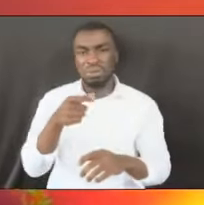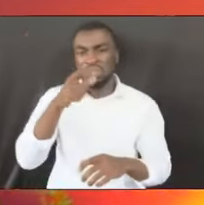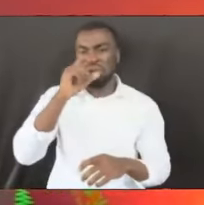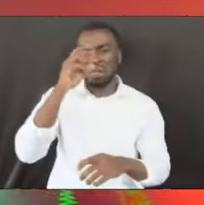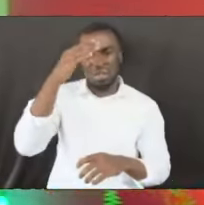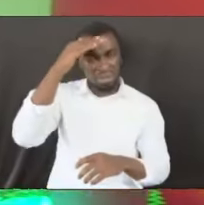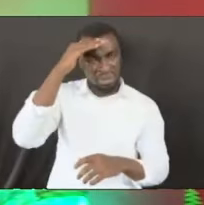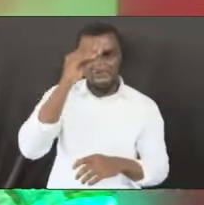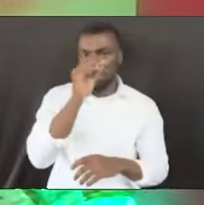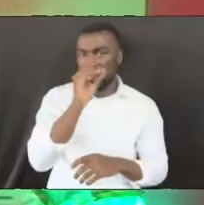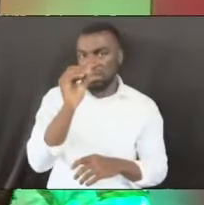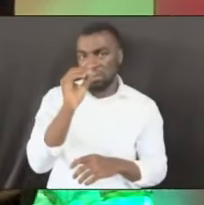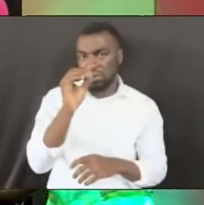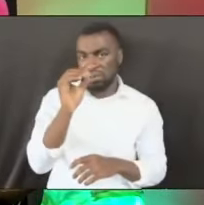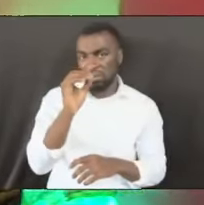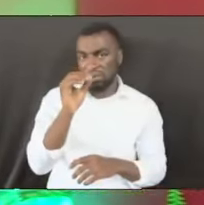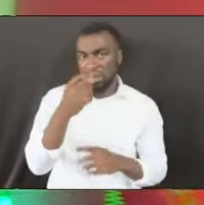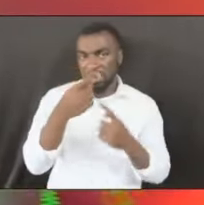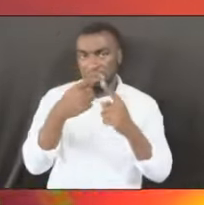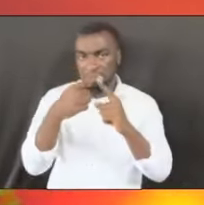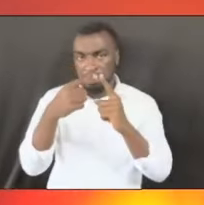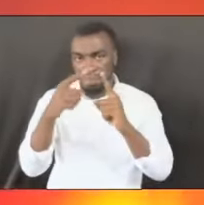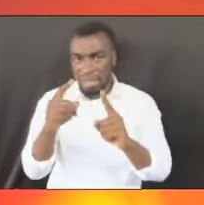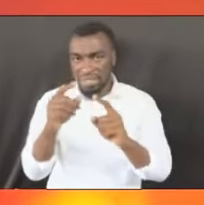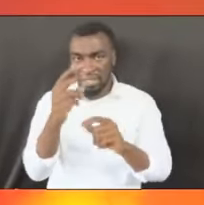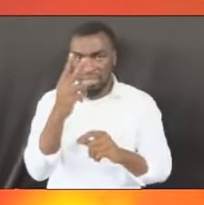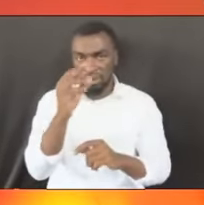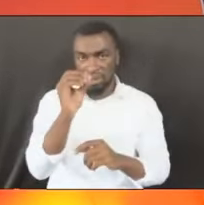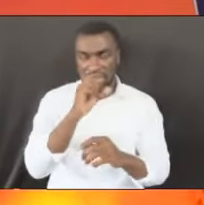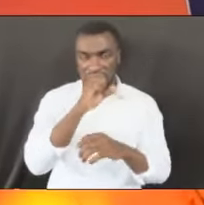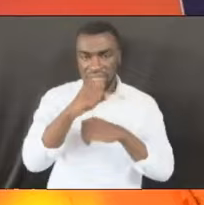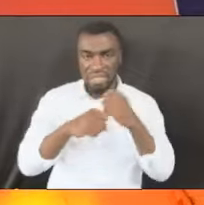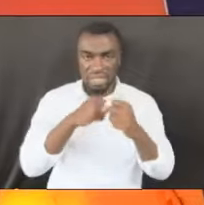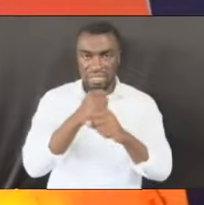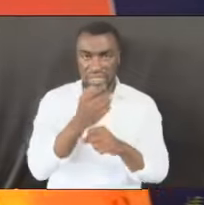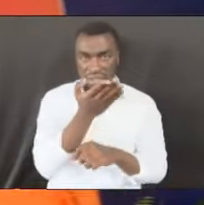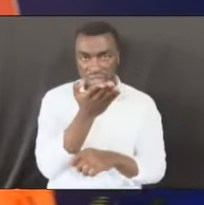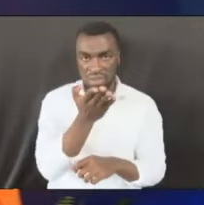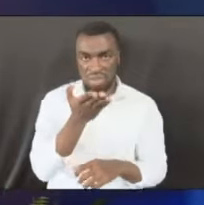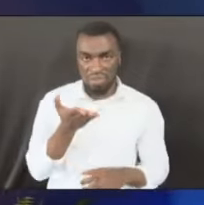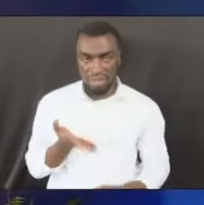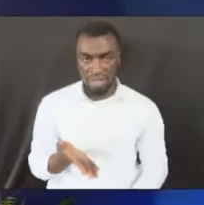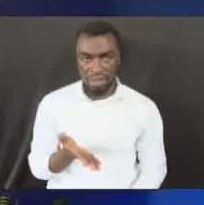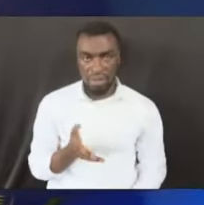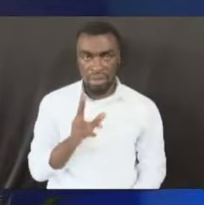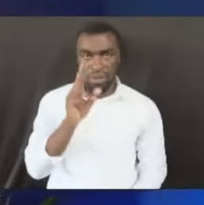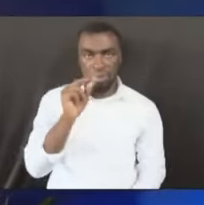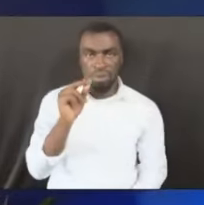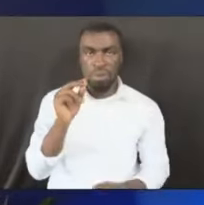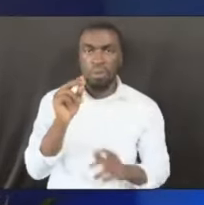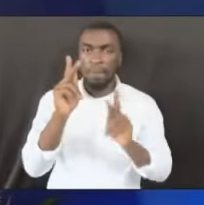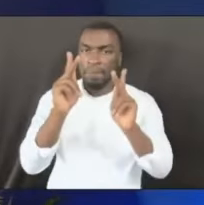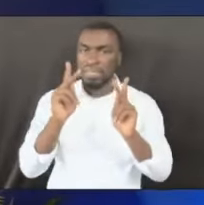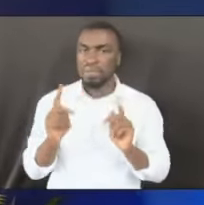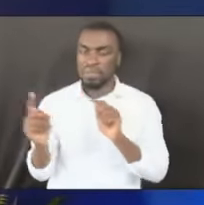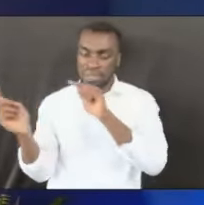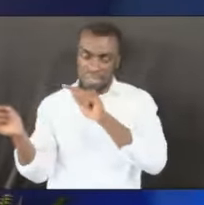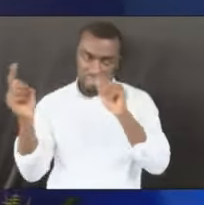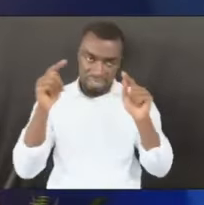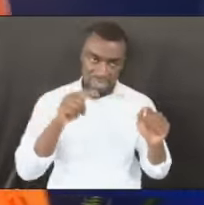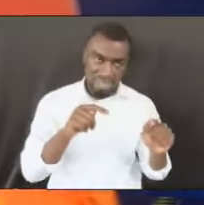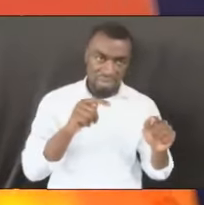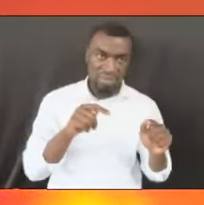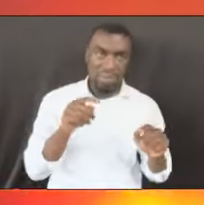But in the 20 years, 10 years you have been here, nobody has come to the Lord through you. Where